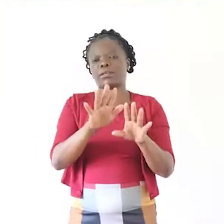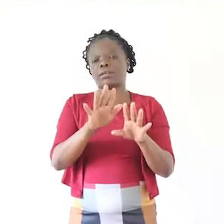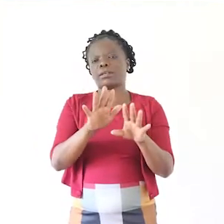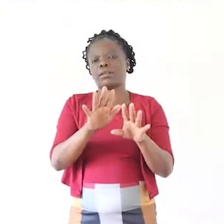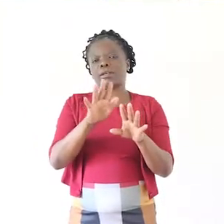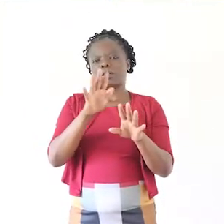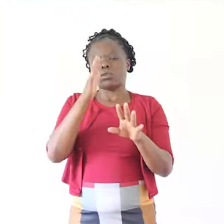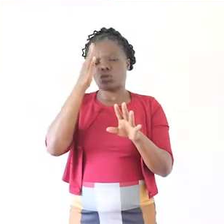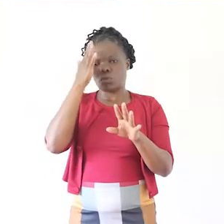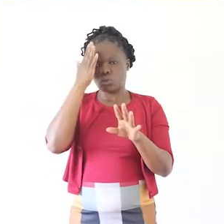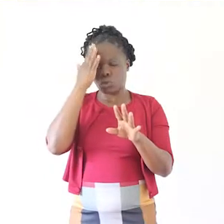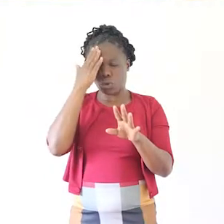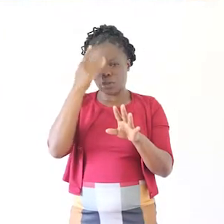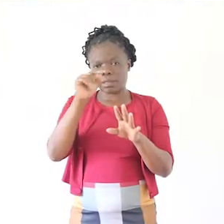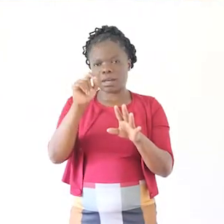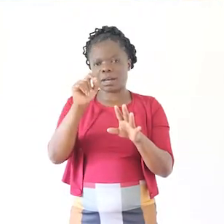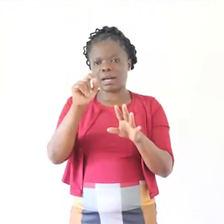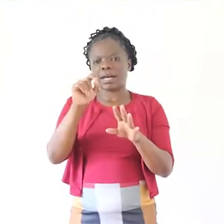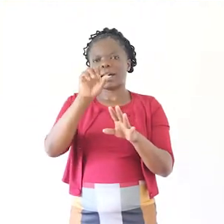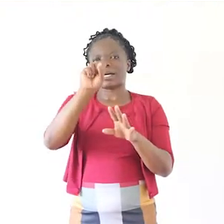Know the size of your bowl.